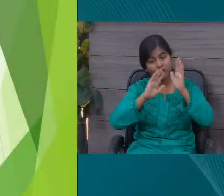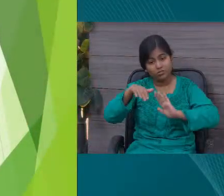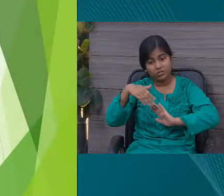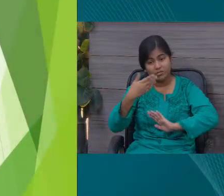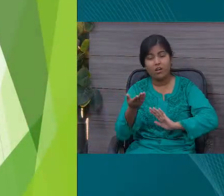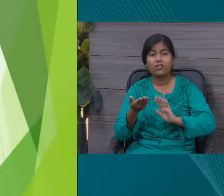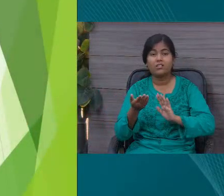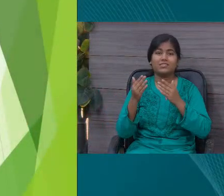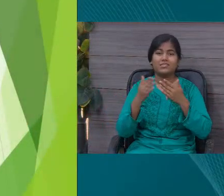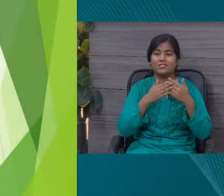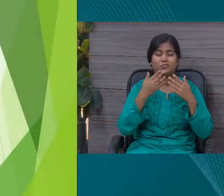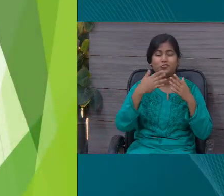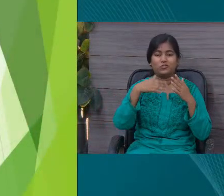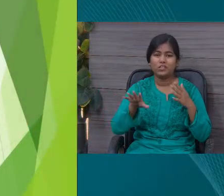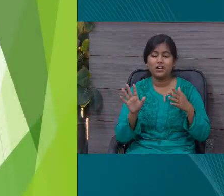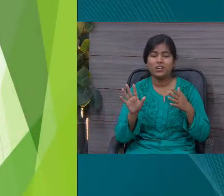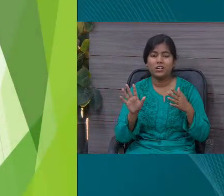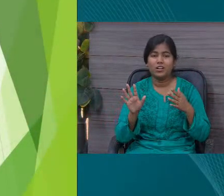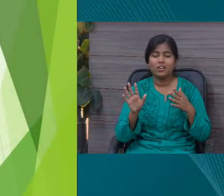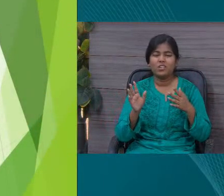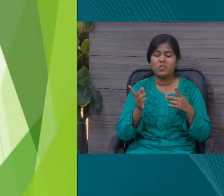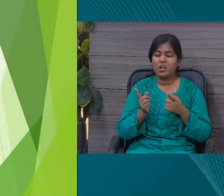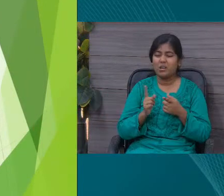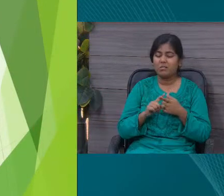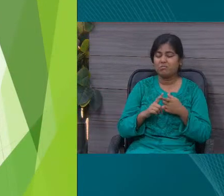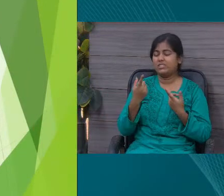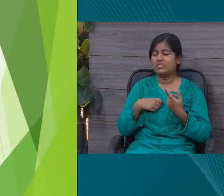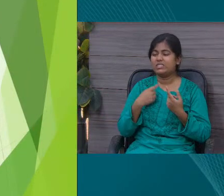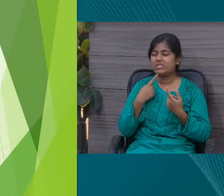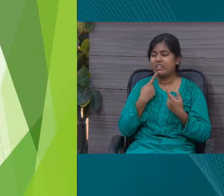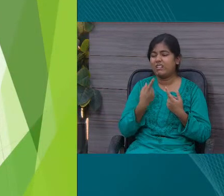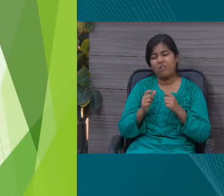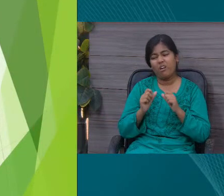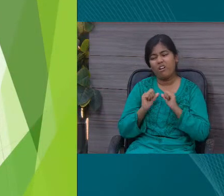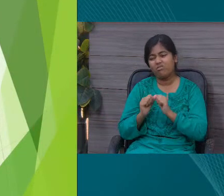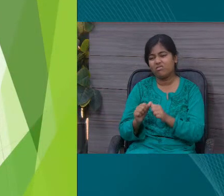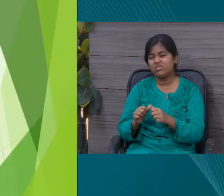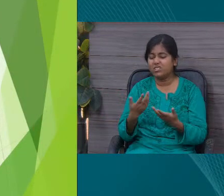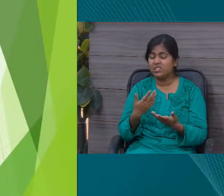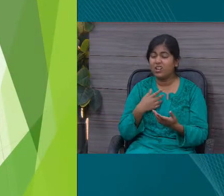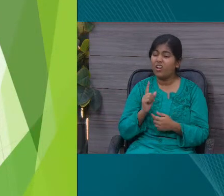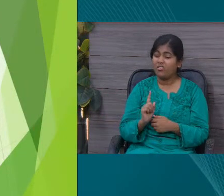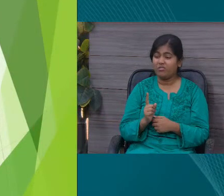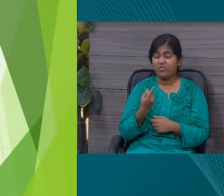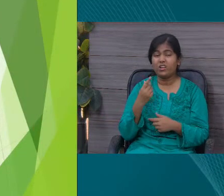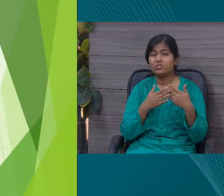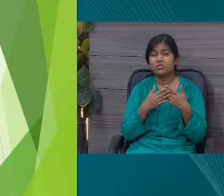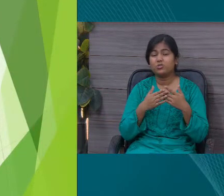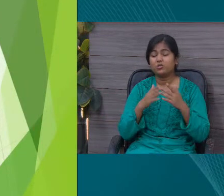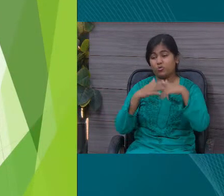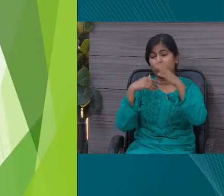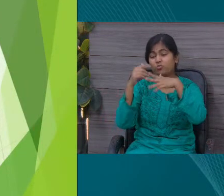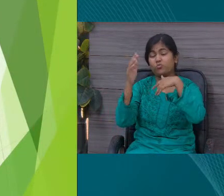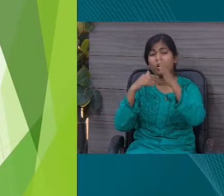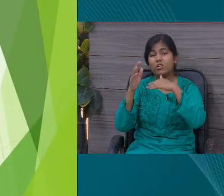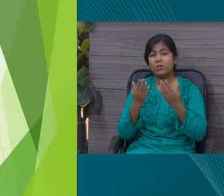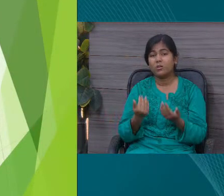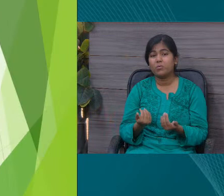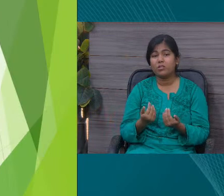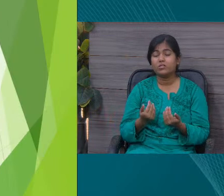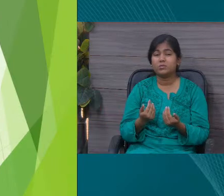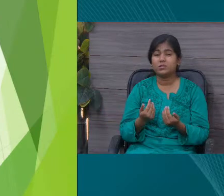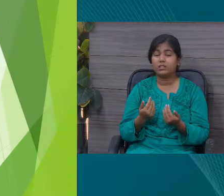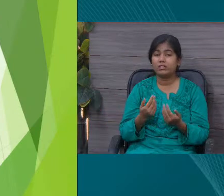embarrassed, that what should he tell him, that he promised him that he will make a school for him. But he was not able to make a school. So he explained